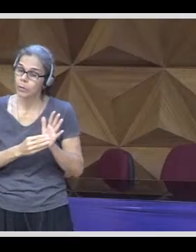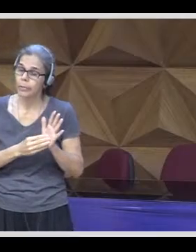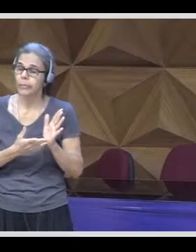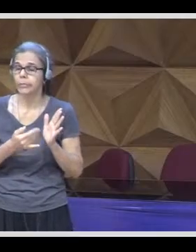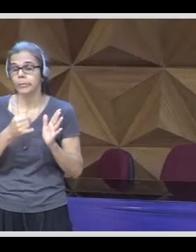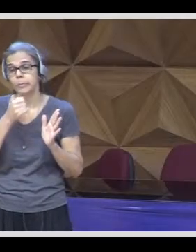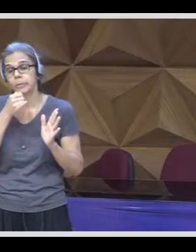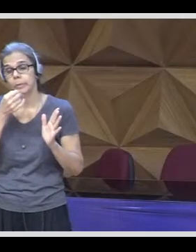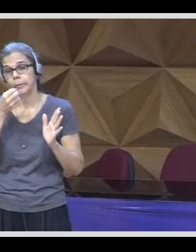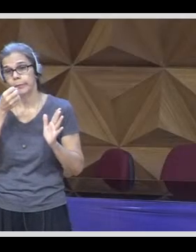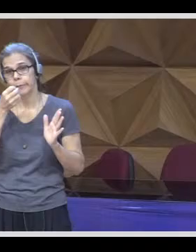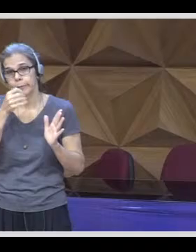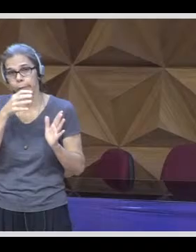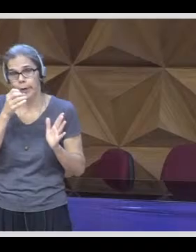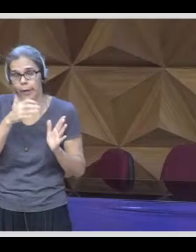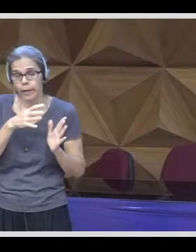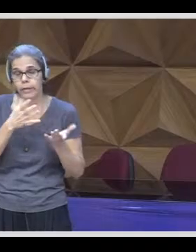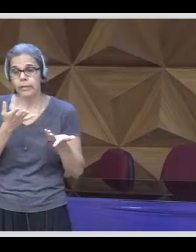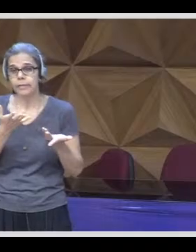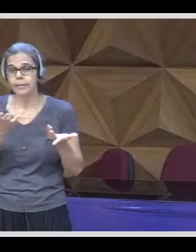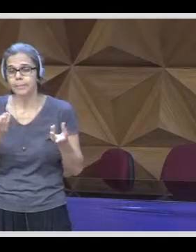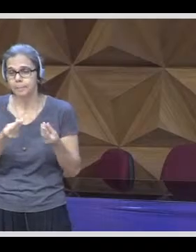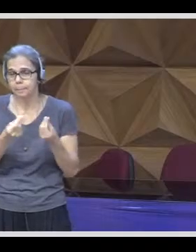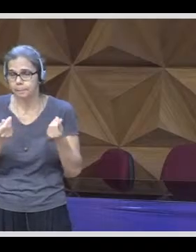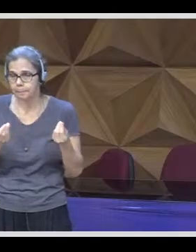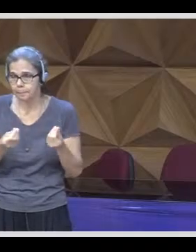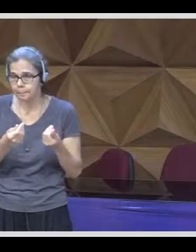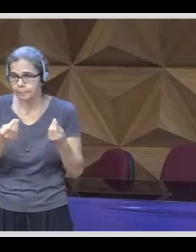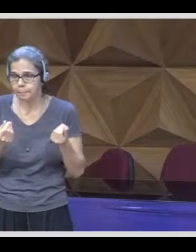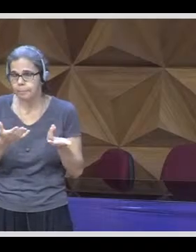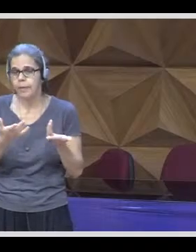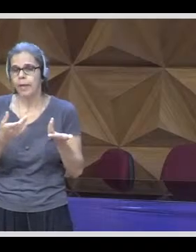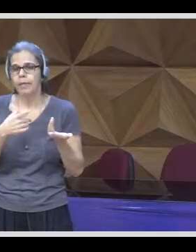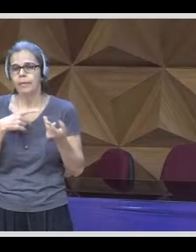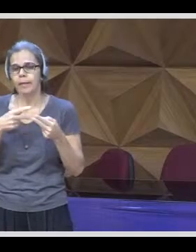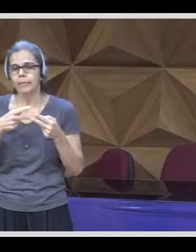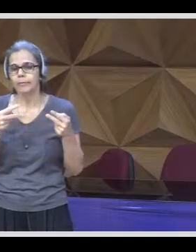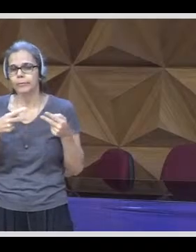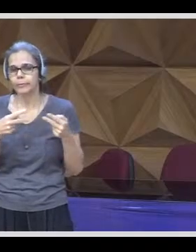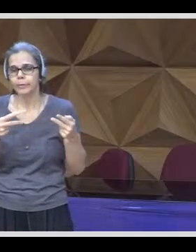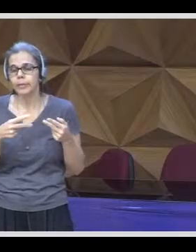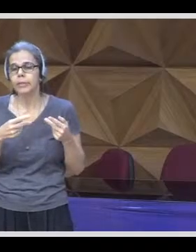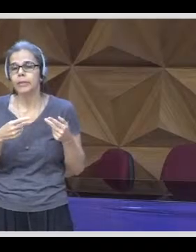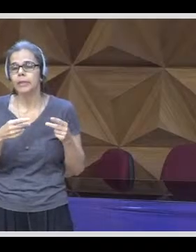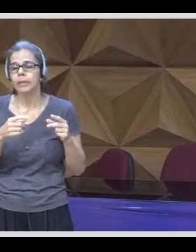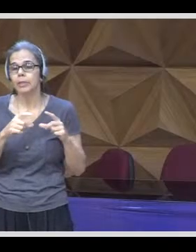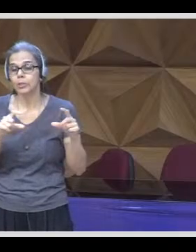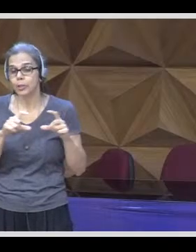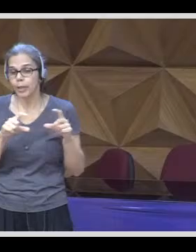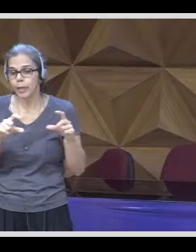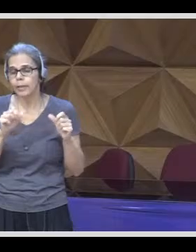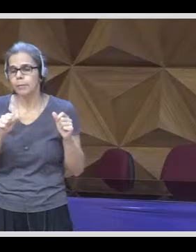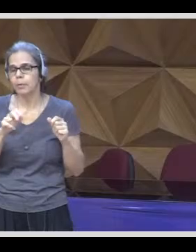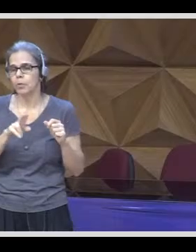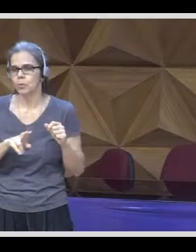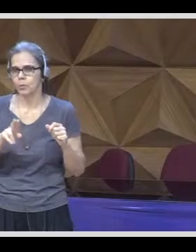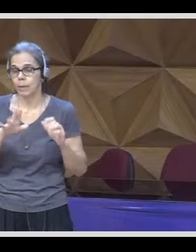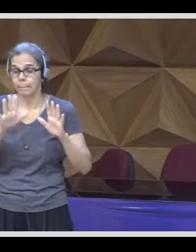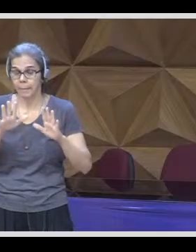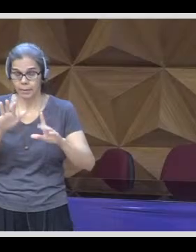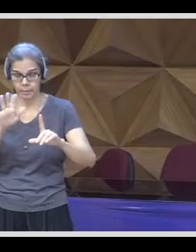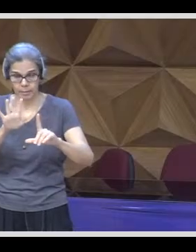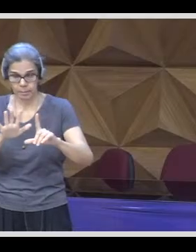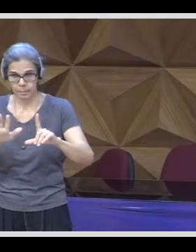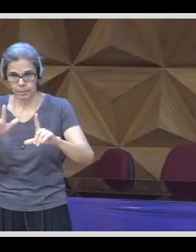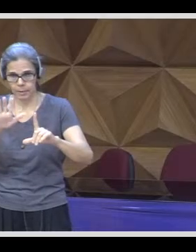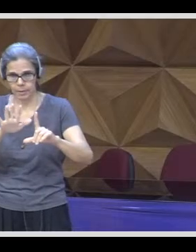different CCLs. However, the platform leaves to the streamer the decision of flagging or not the